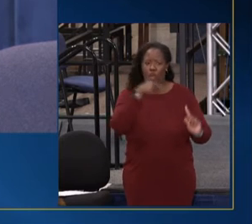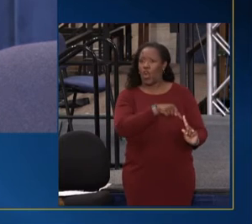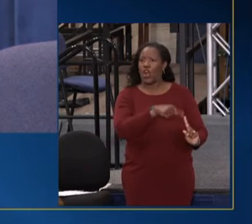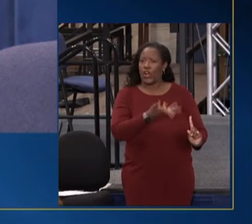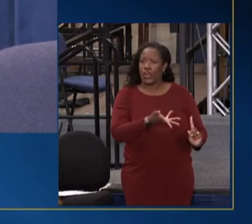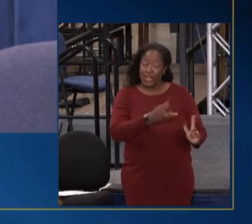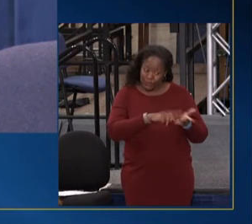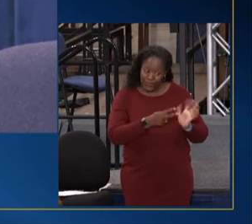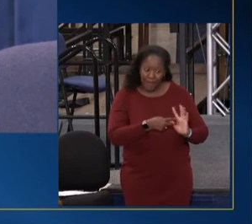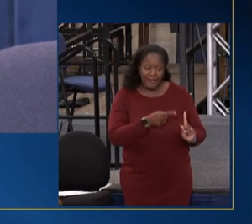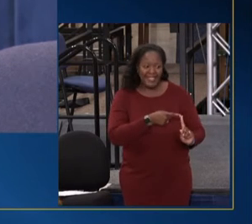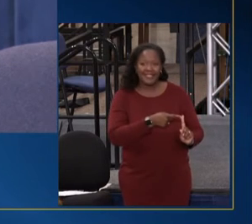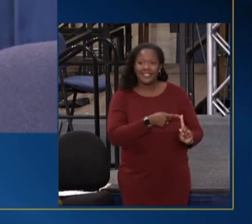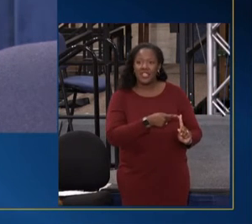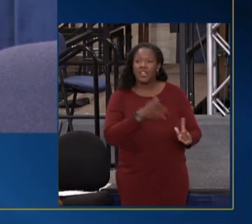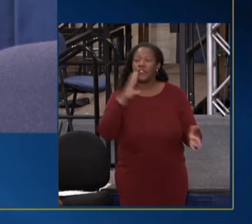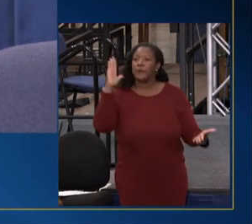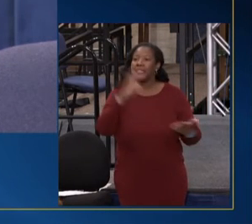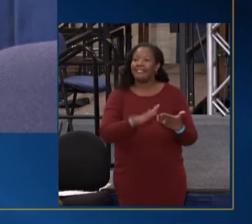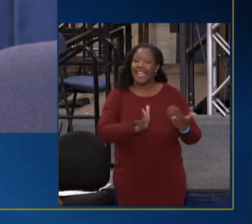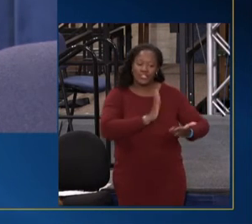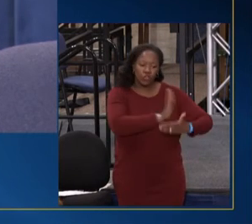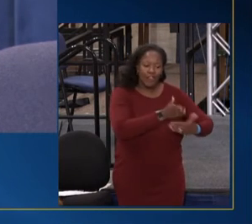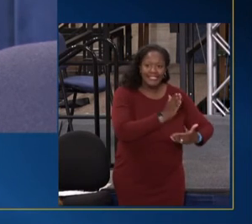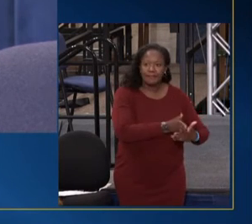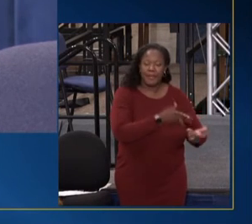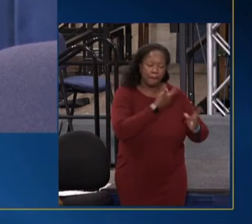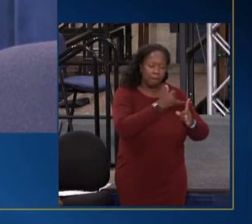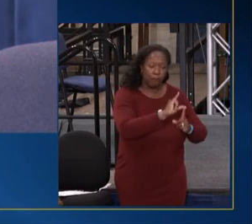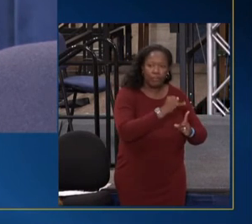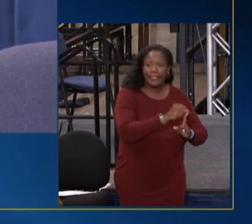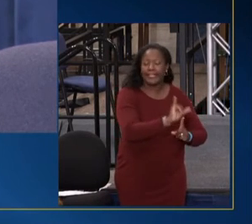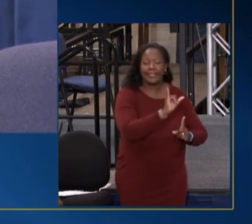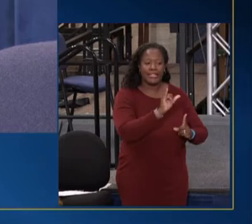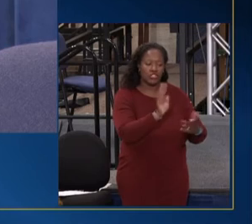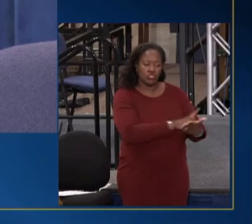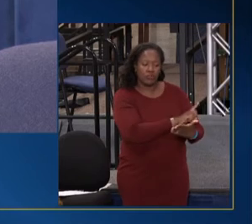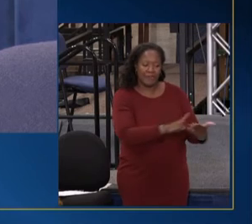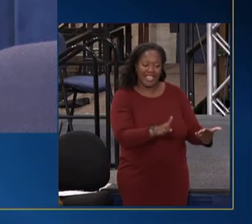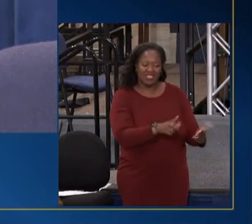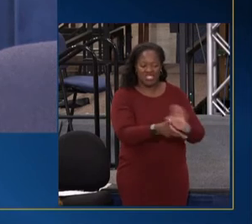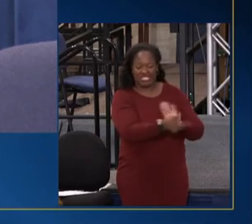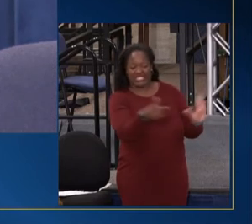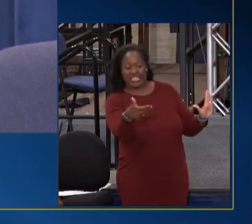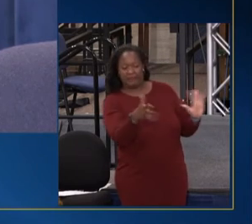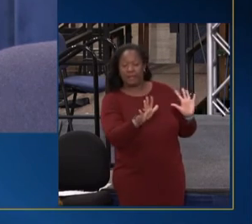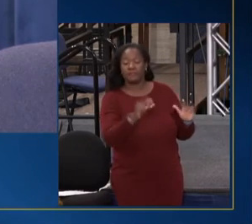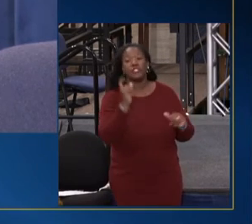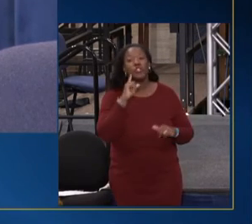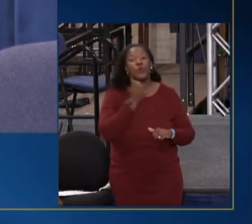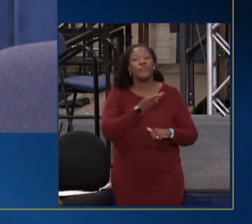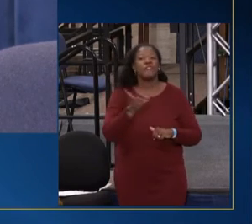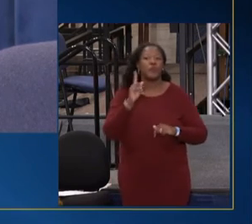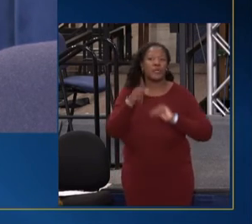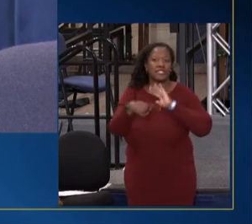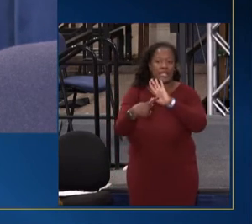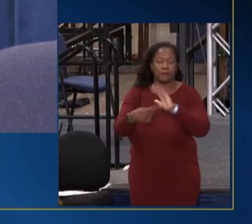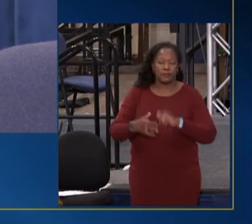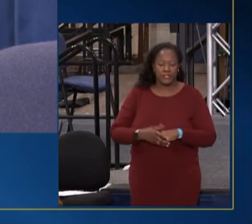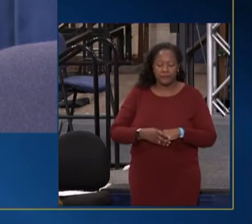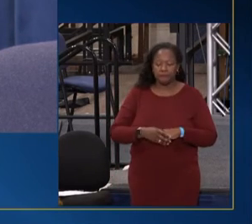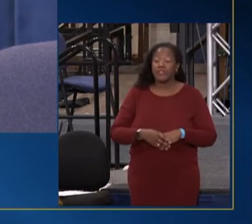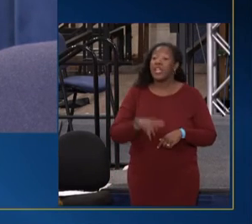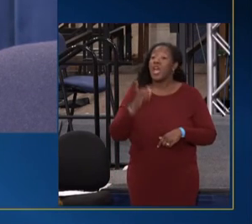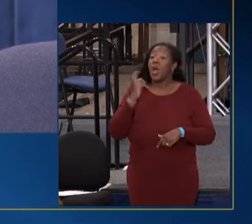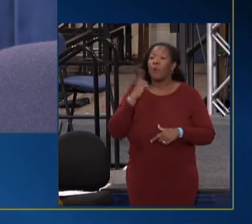that in the future, there'll be a lot less harassment, bullying, discrimination, and stigma. So just to give a couple examples. So I was picking